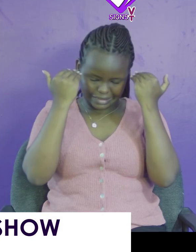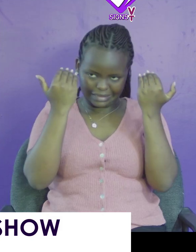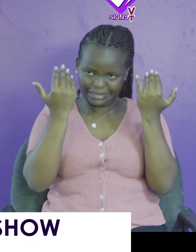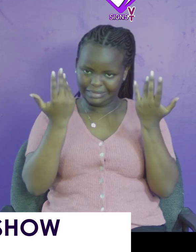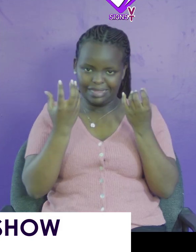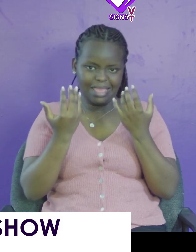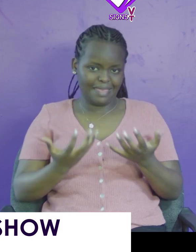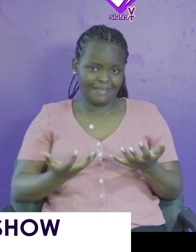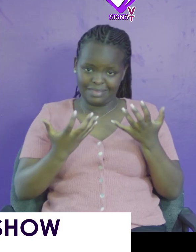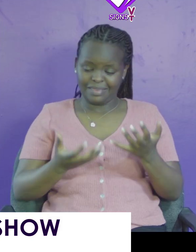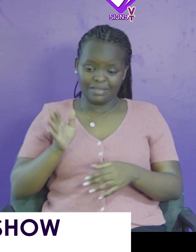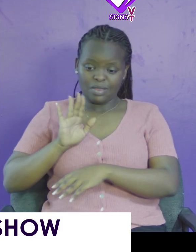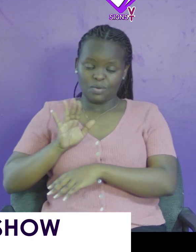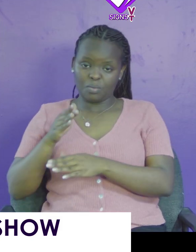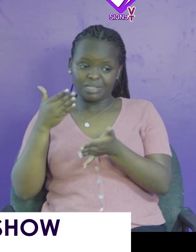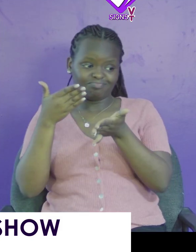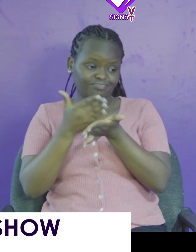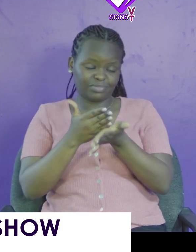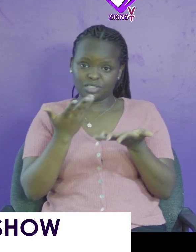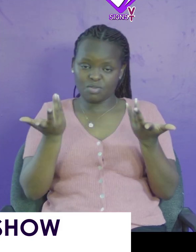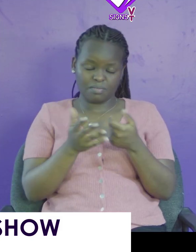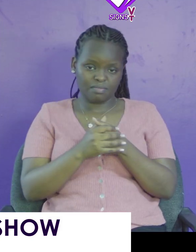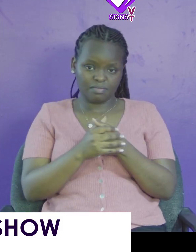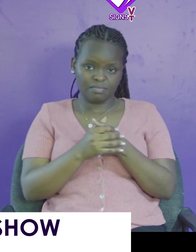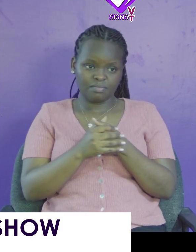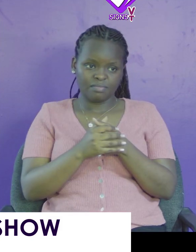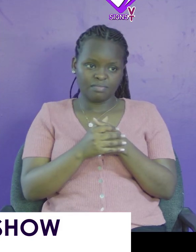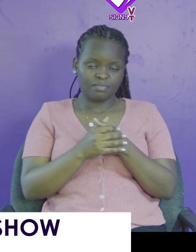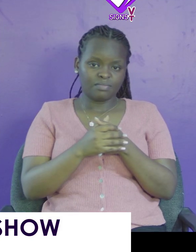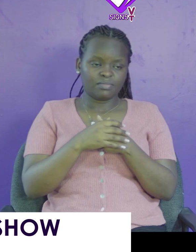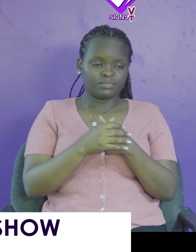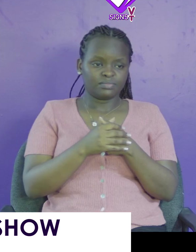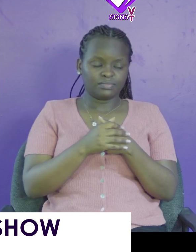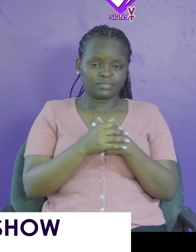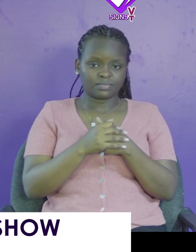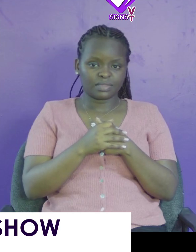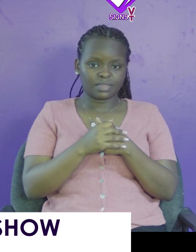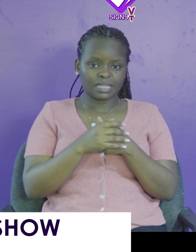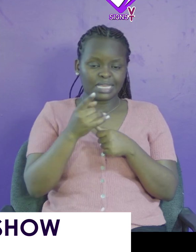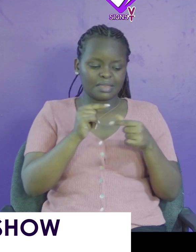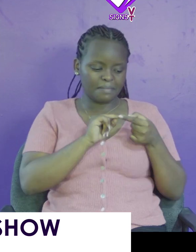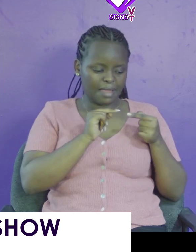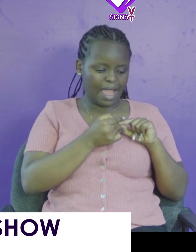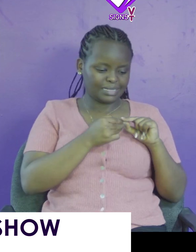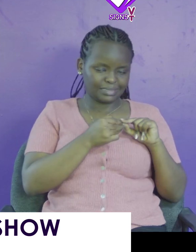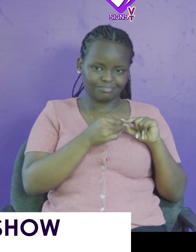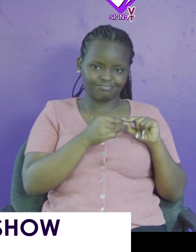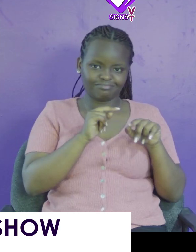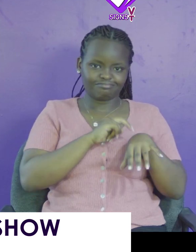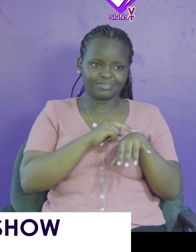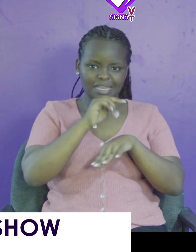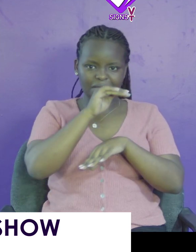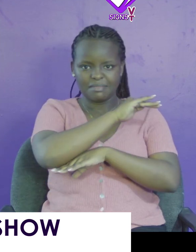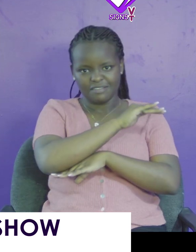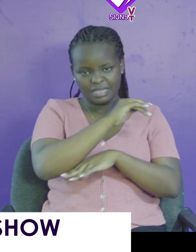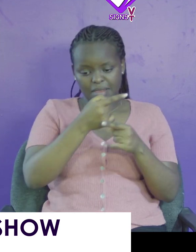day, the woman has talked to 3 or even more people. Yes. The man has talked to nobody. He's still wounded in the evening, but the